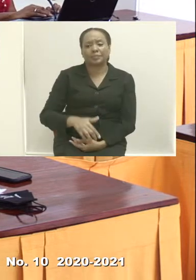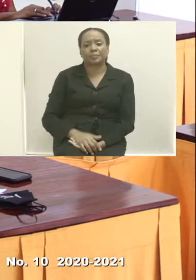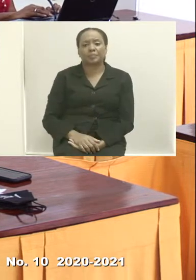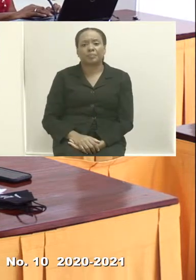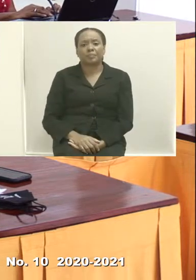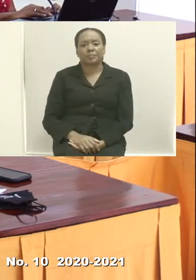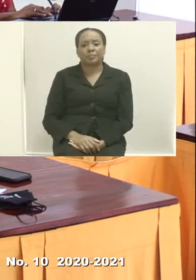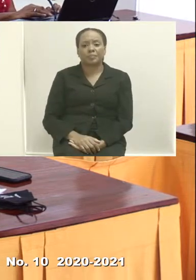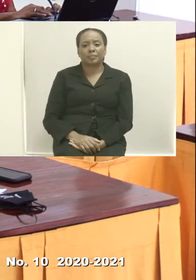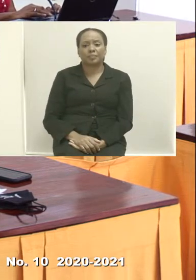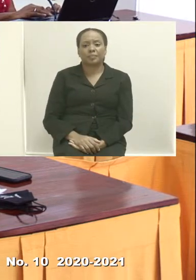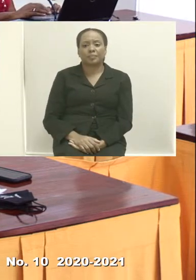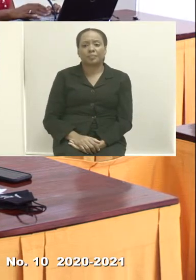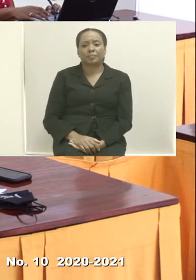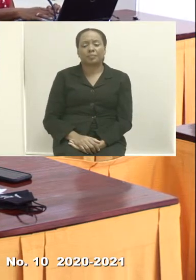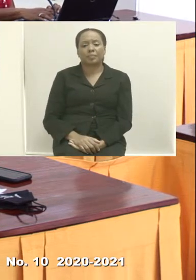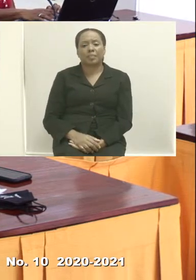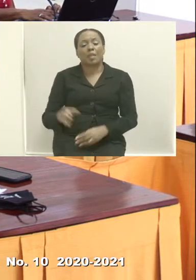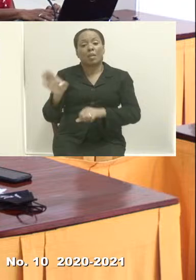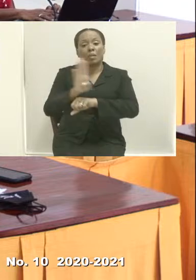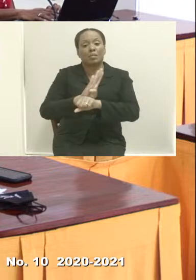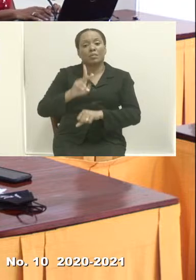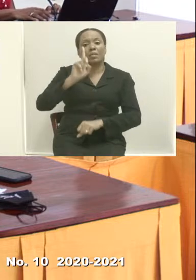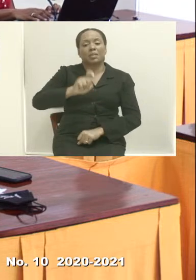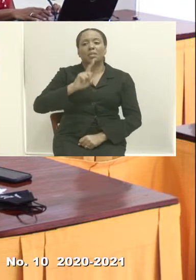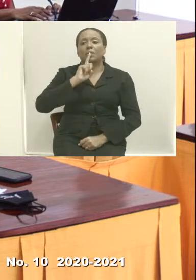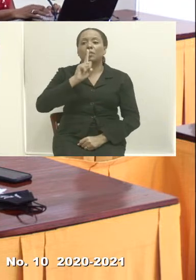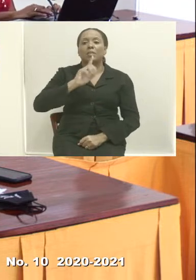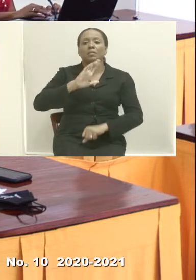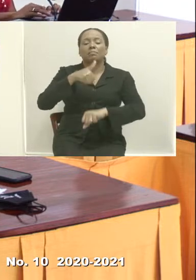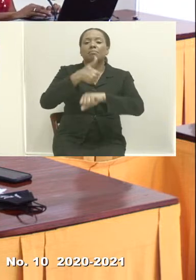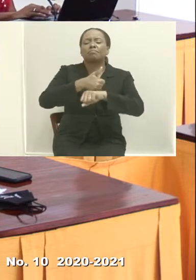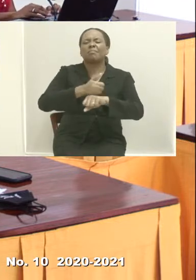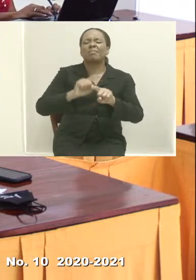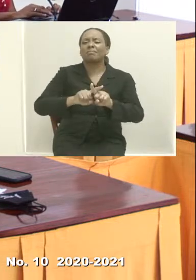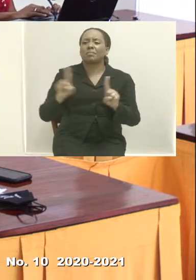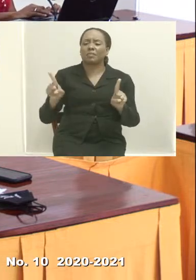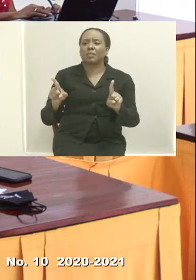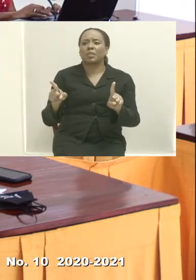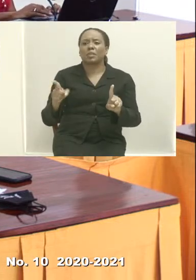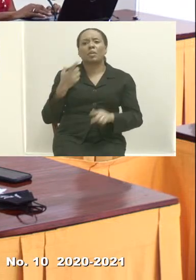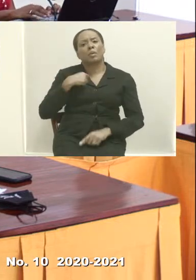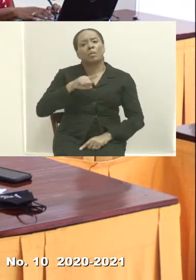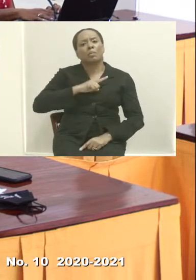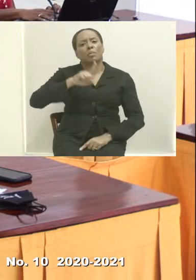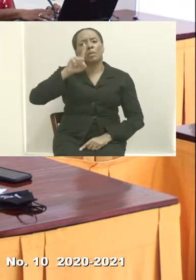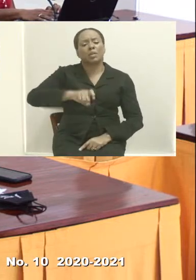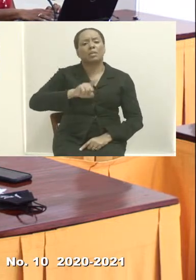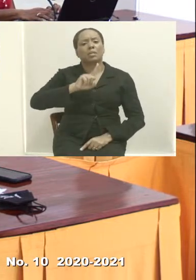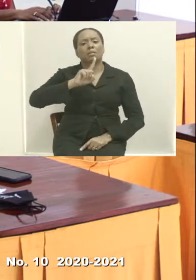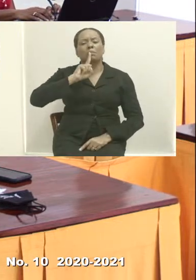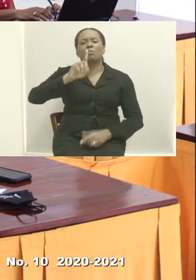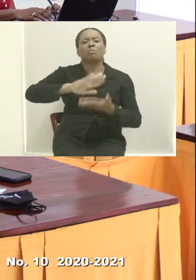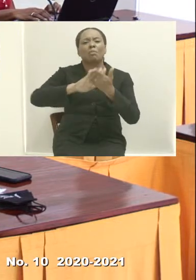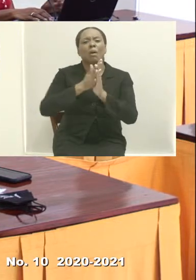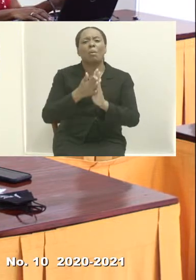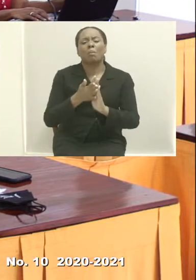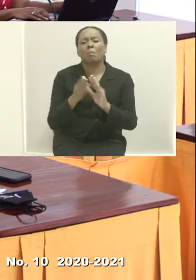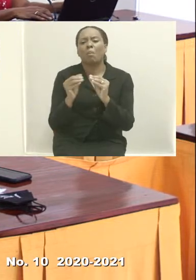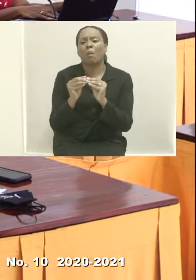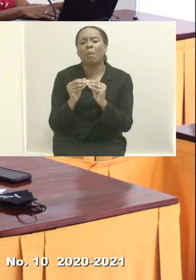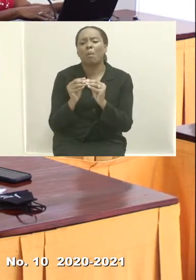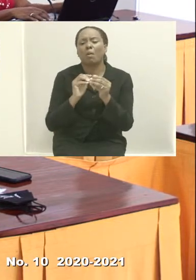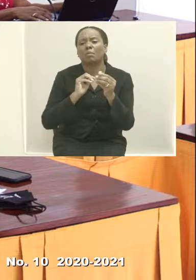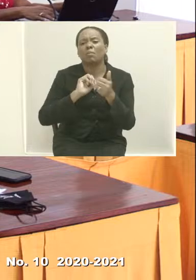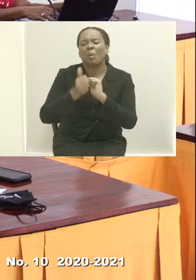and rebrand Barbados and to move us to a position where we are as competitive as possible in the international space.